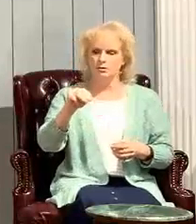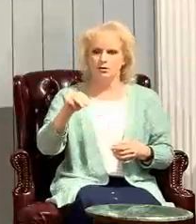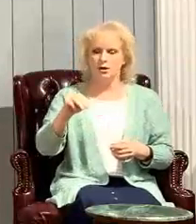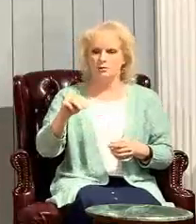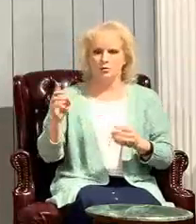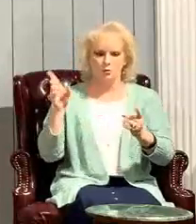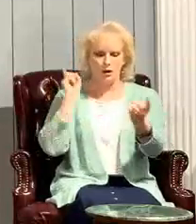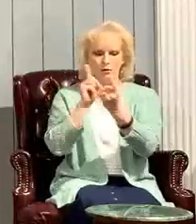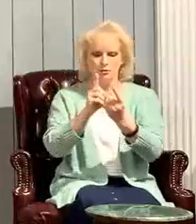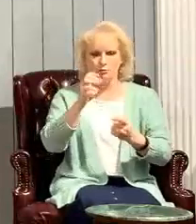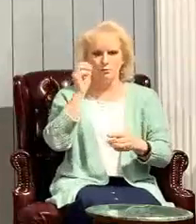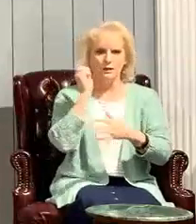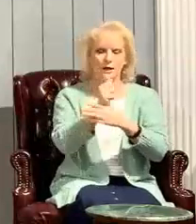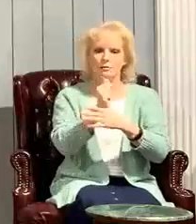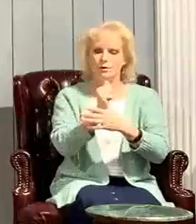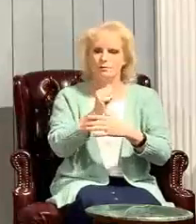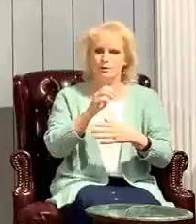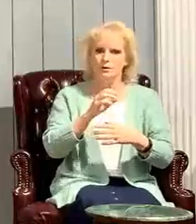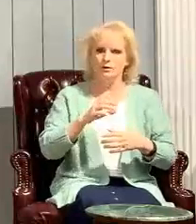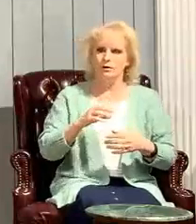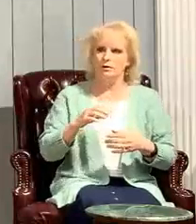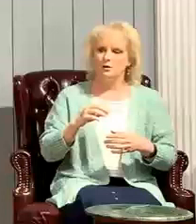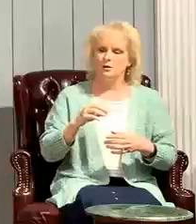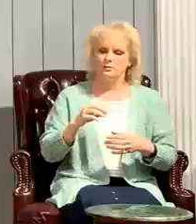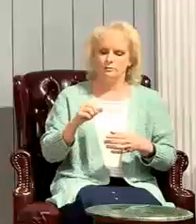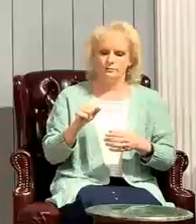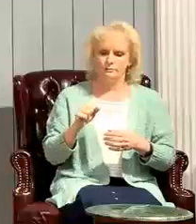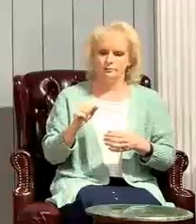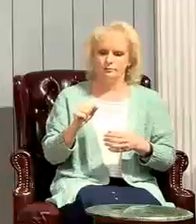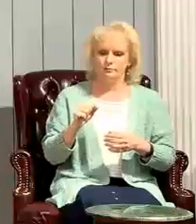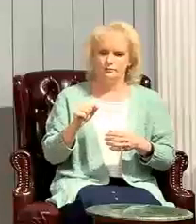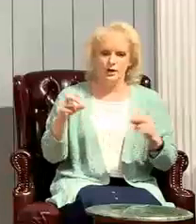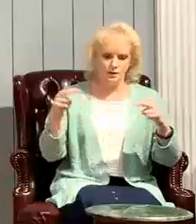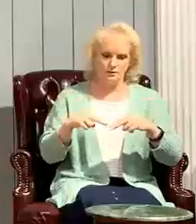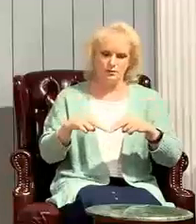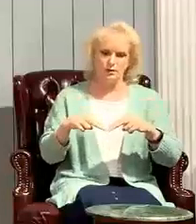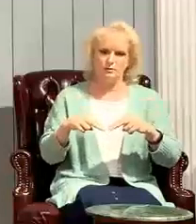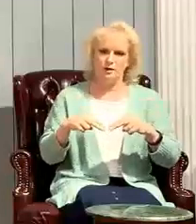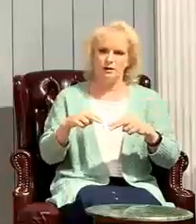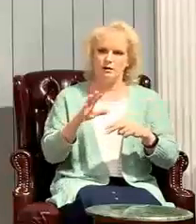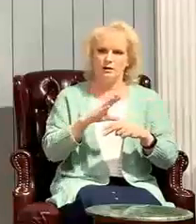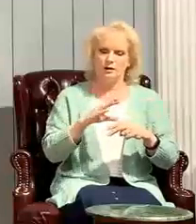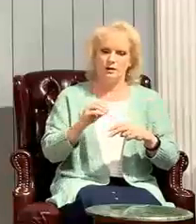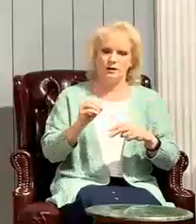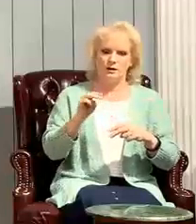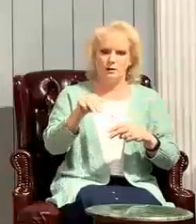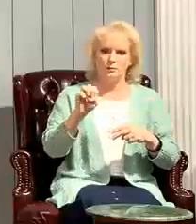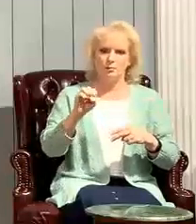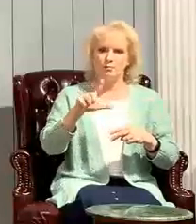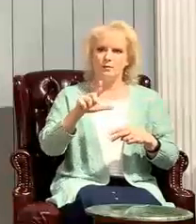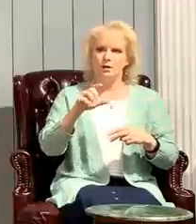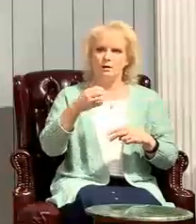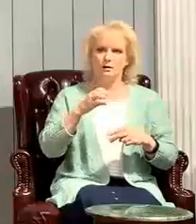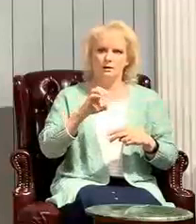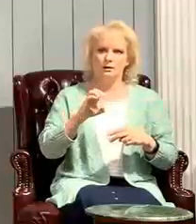of Chedorlaomer, and of the kings that were with him in the valley of Sheba, which is in the king's dale. And Melchizedek, king of Salem,